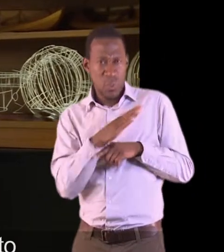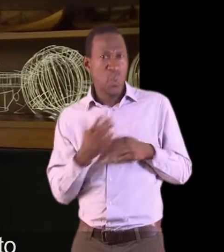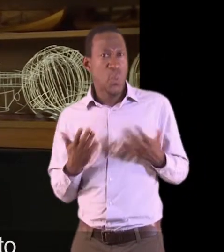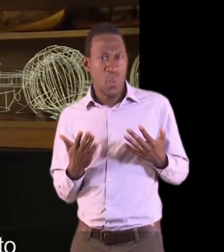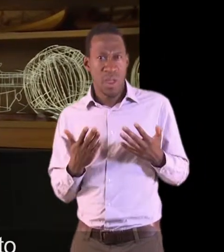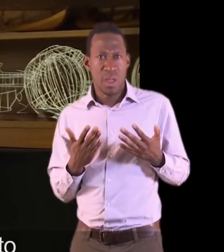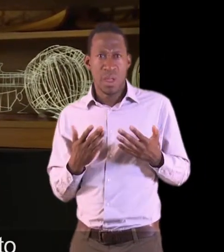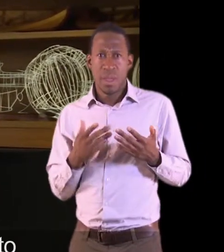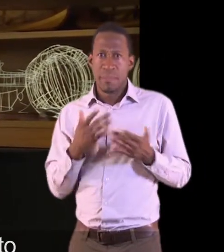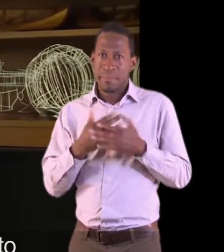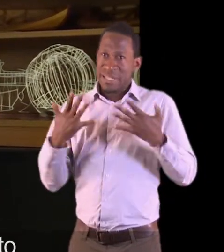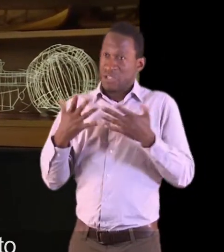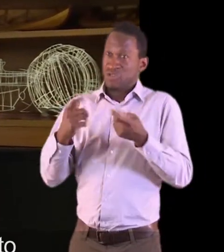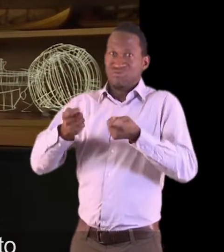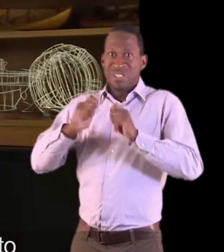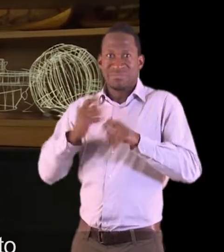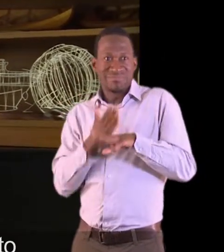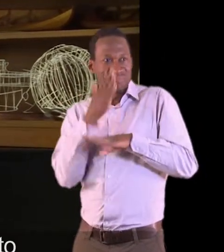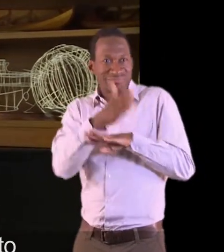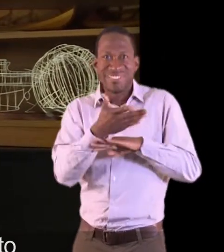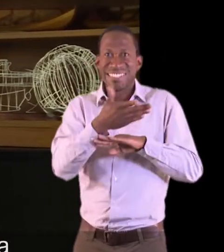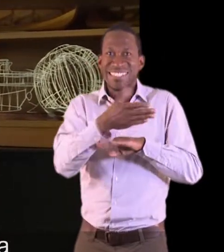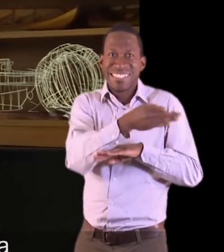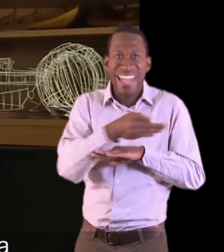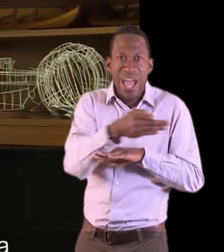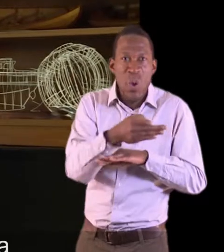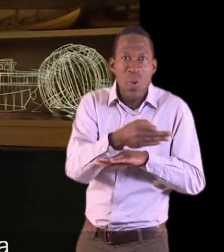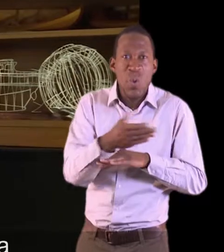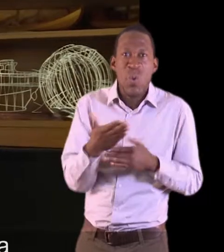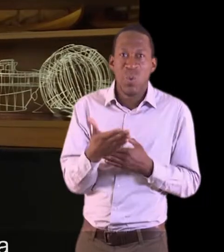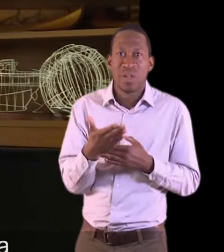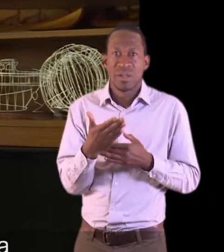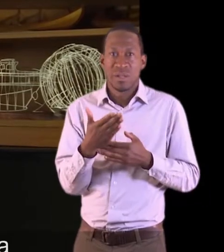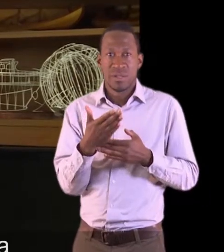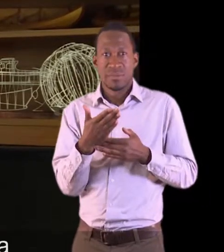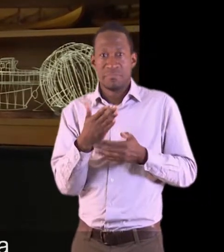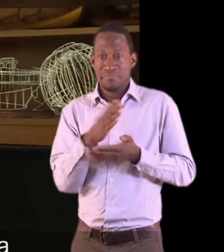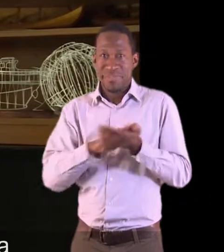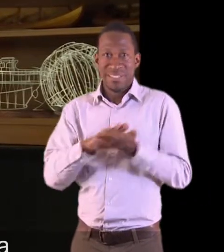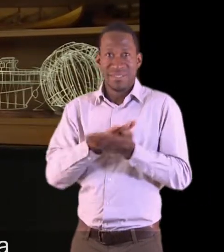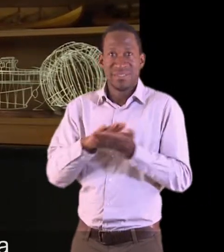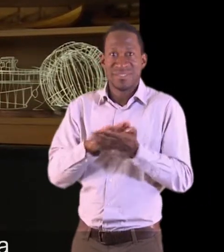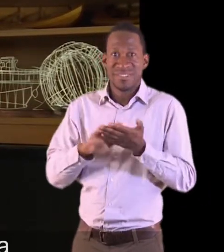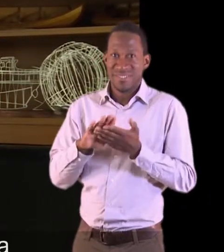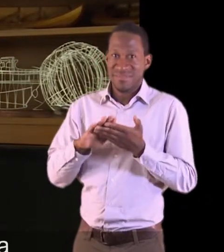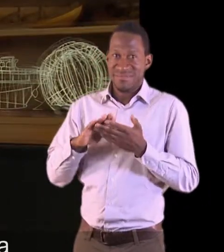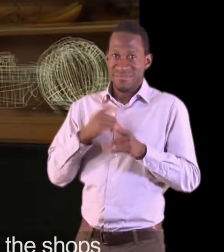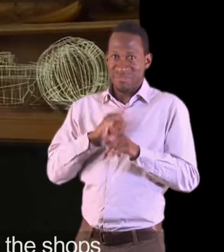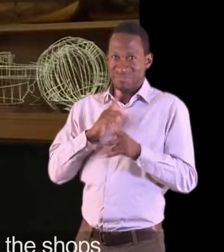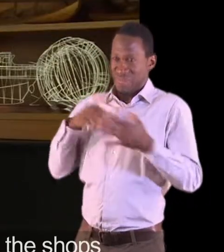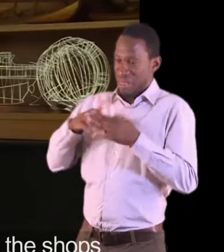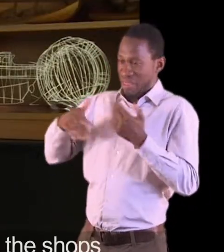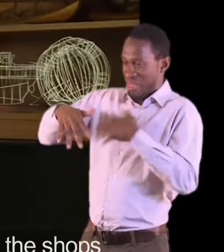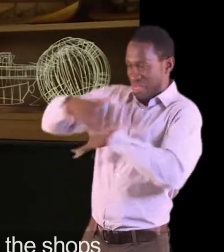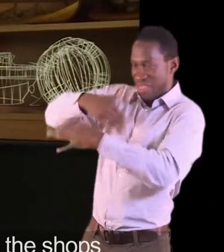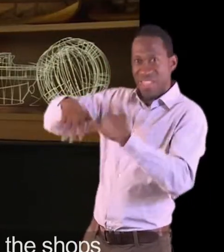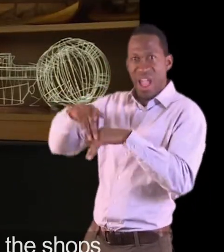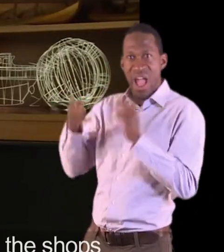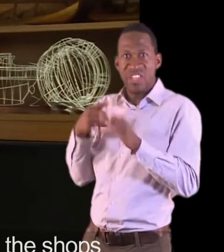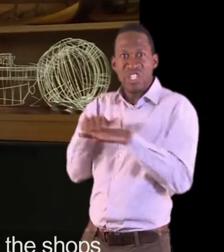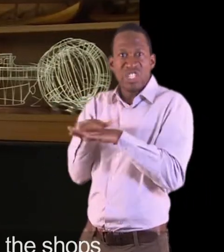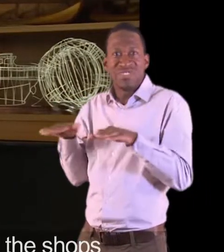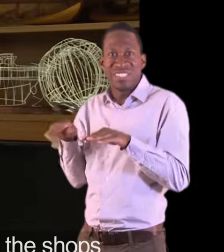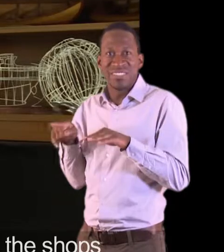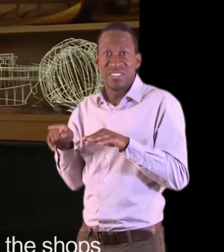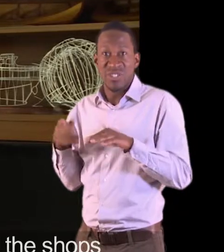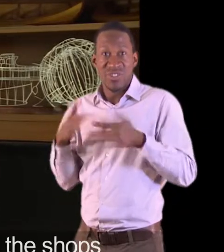It was a big treat to go into town actually, without being in a crowd of other kids. We used to wander around